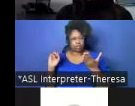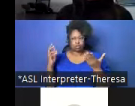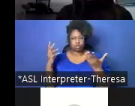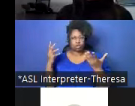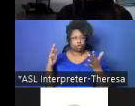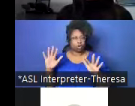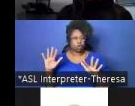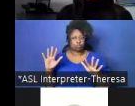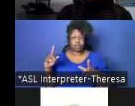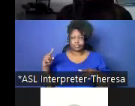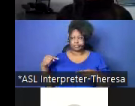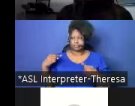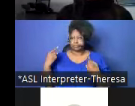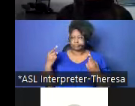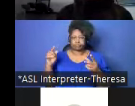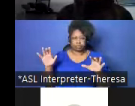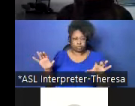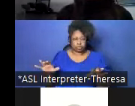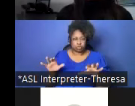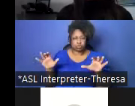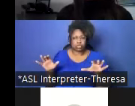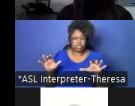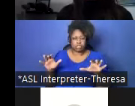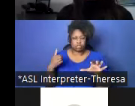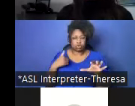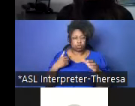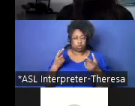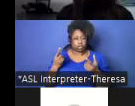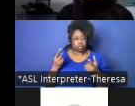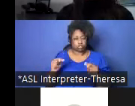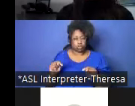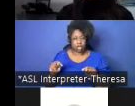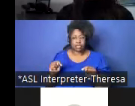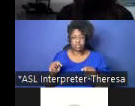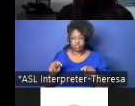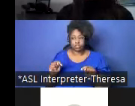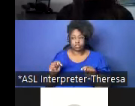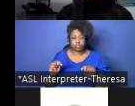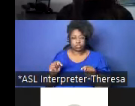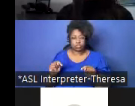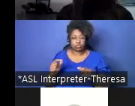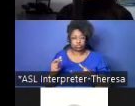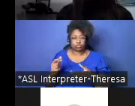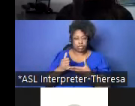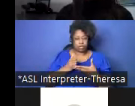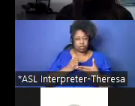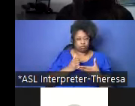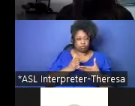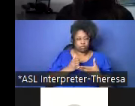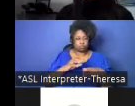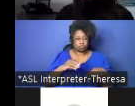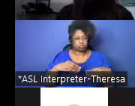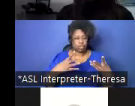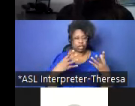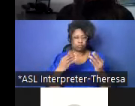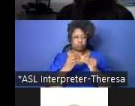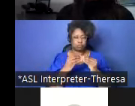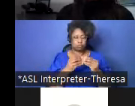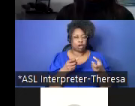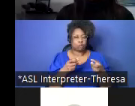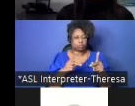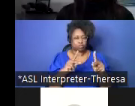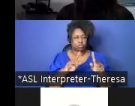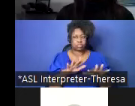advancing that we're trying to leverage for expanded opportunities throughout the city.